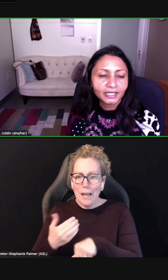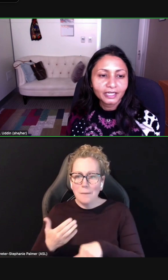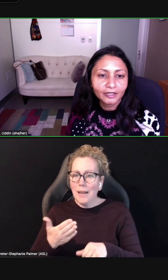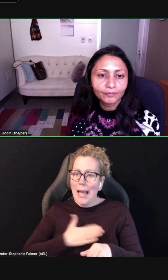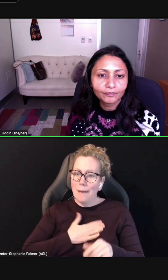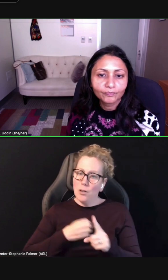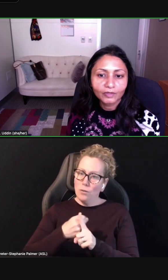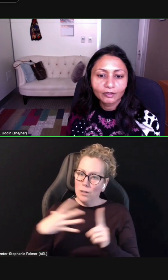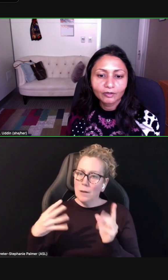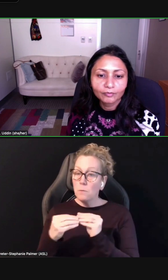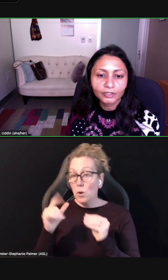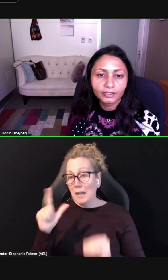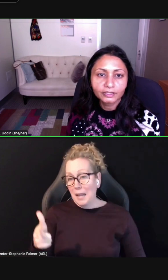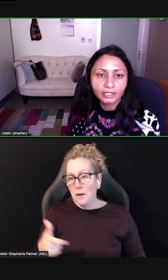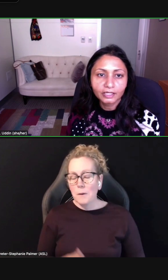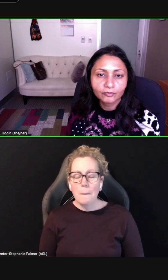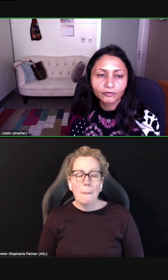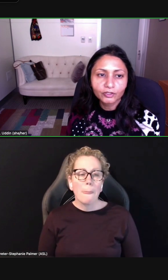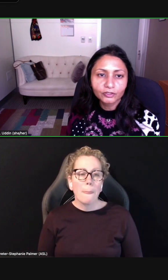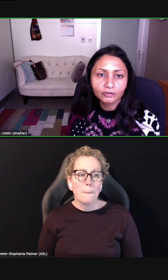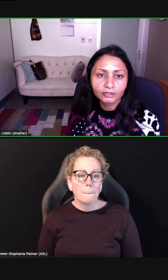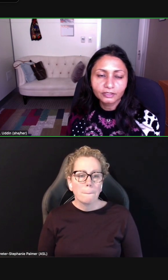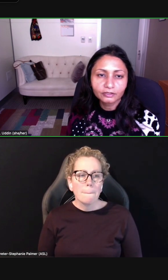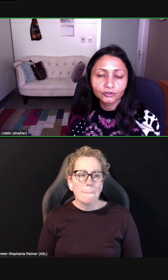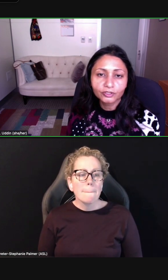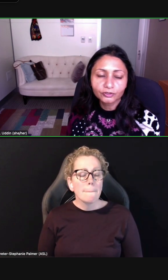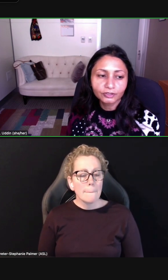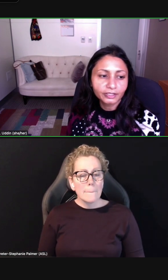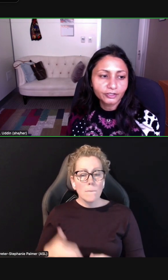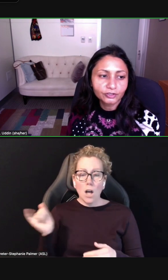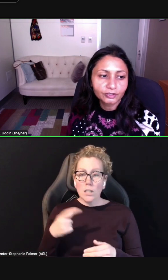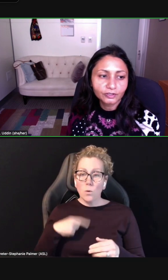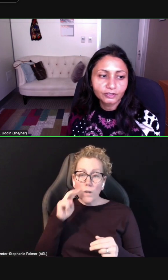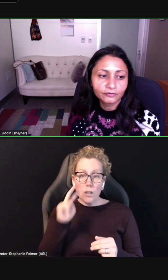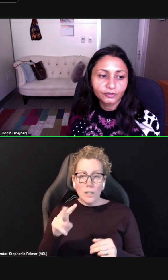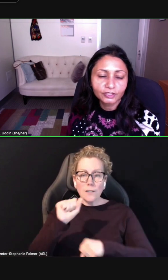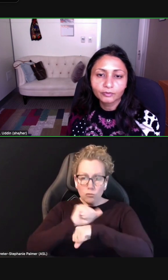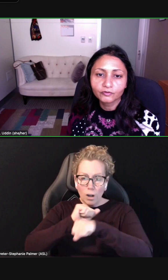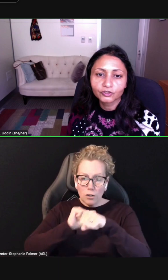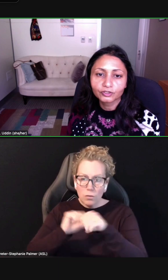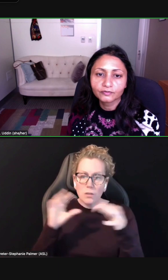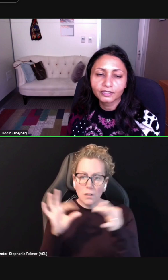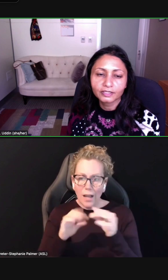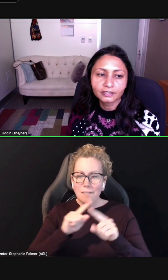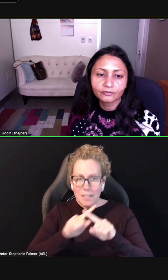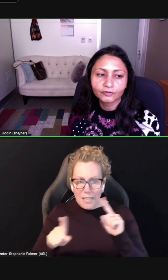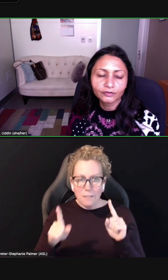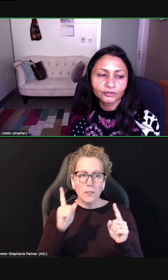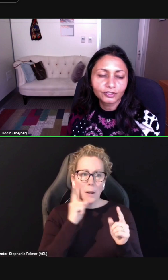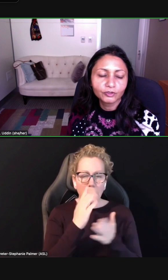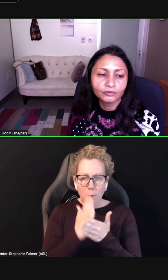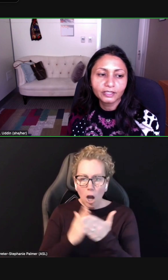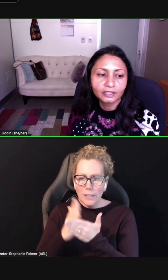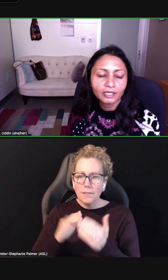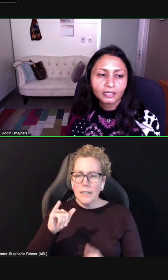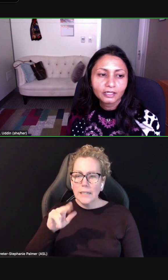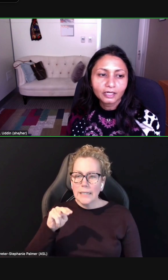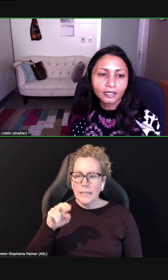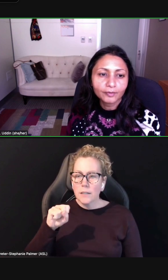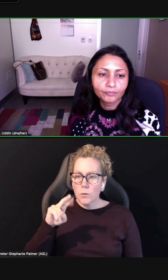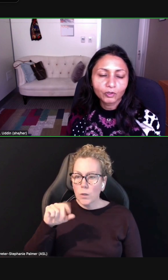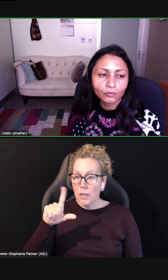on. But we've also looked at structural connections of the different subdivisions of the insula and found there's some